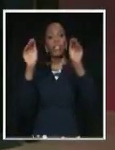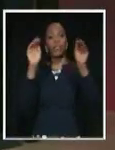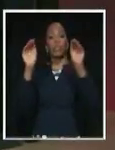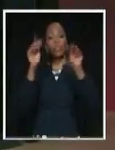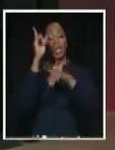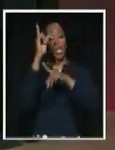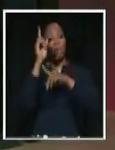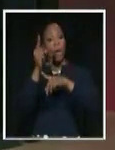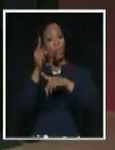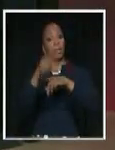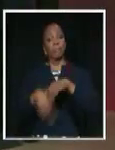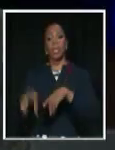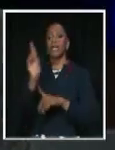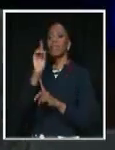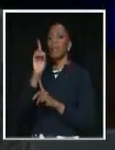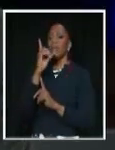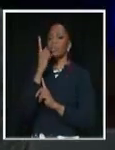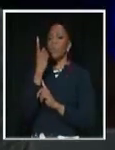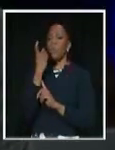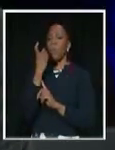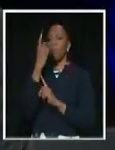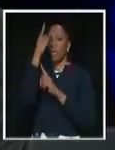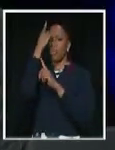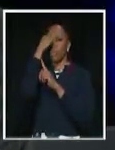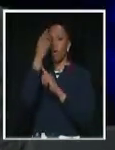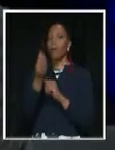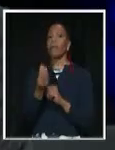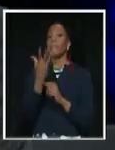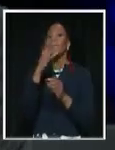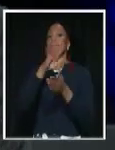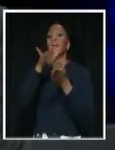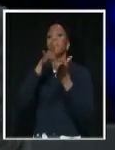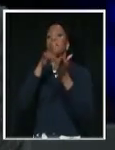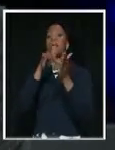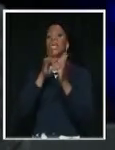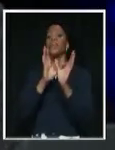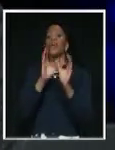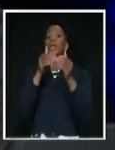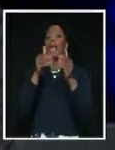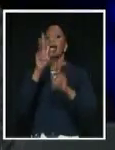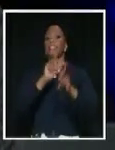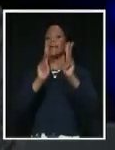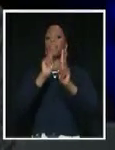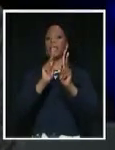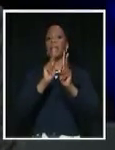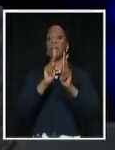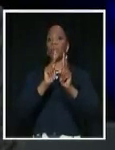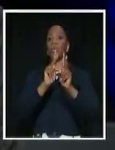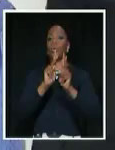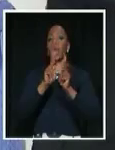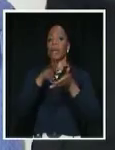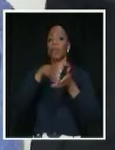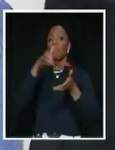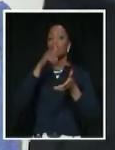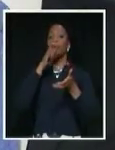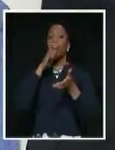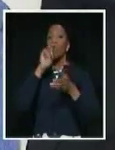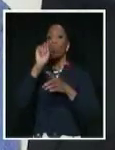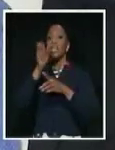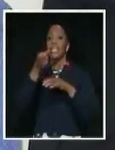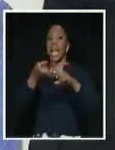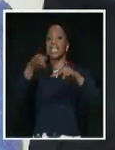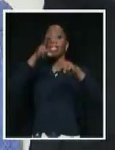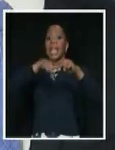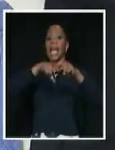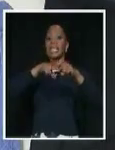just a moment. Mr. de Blasio, one more thought here. Many middle-class and affluent New Yorkers are concerned you're going to raise taxes, right? They scare businesses